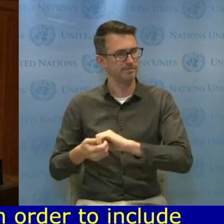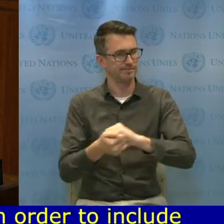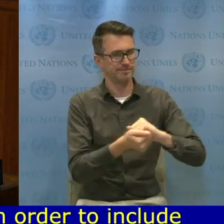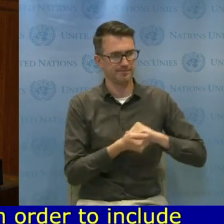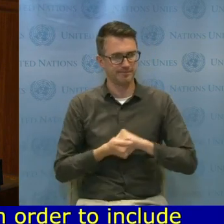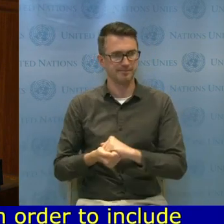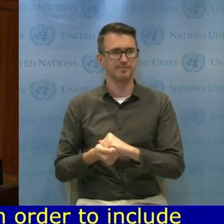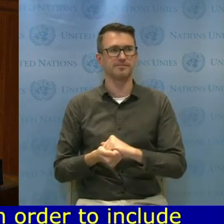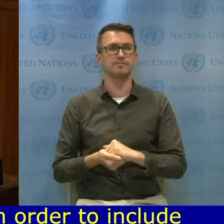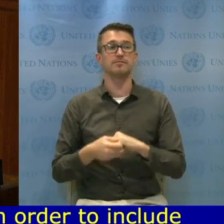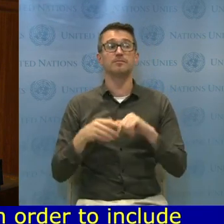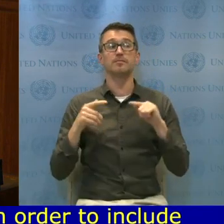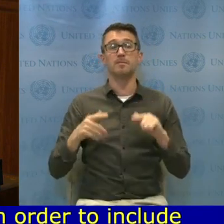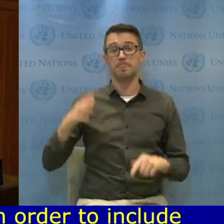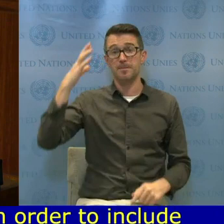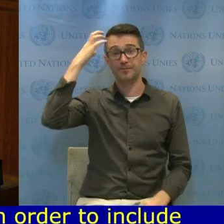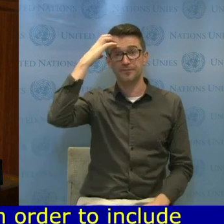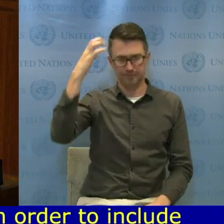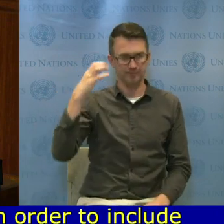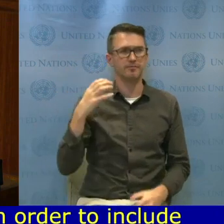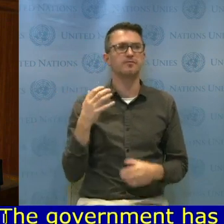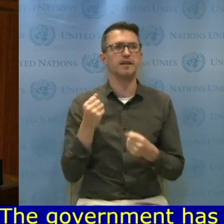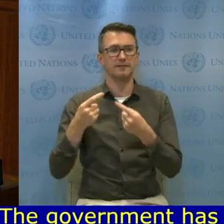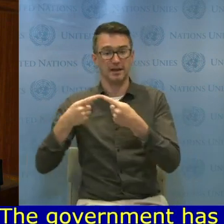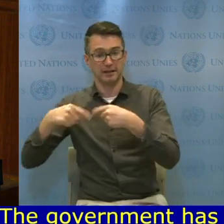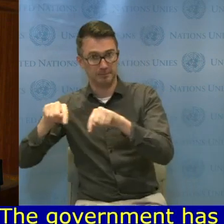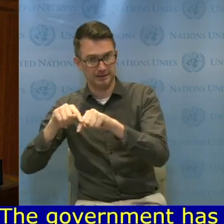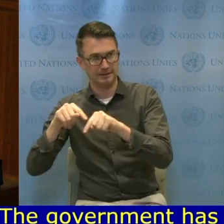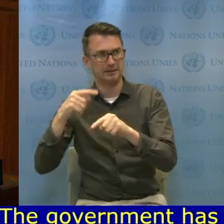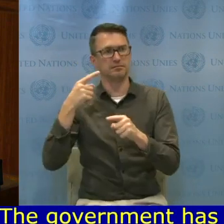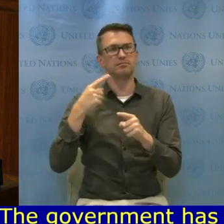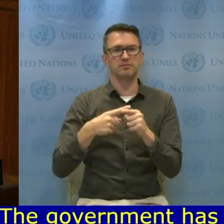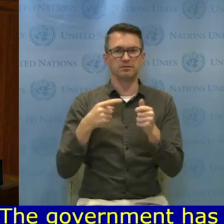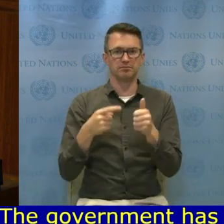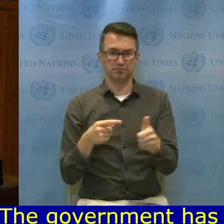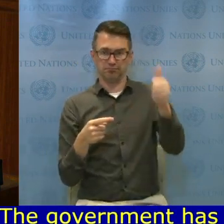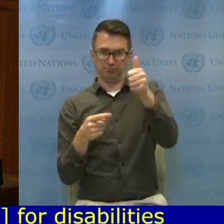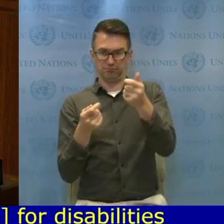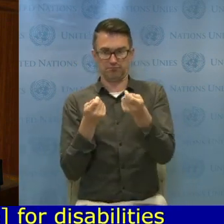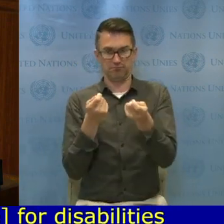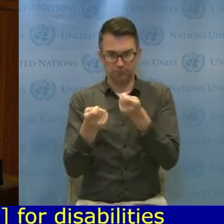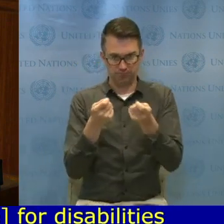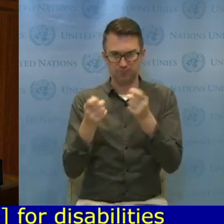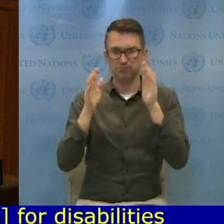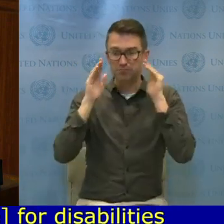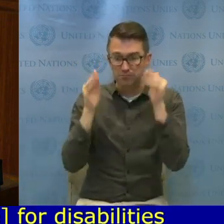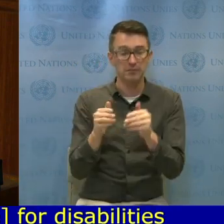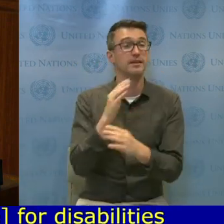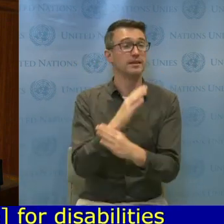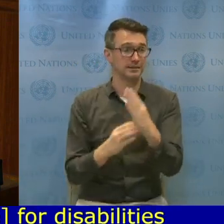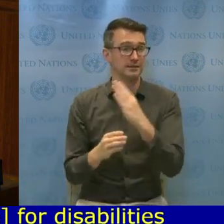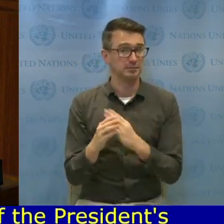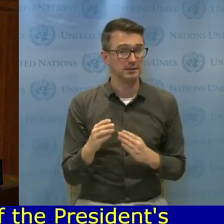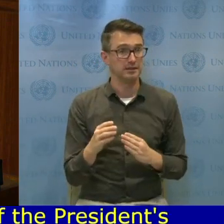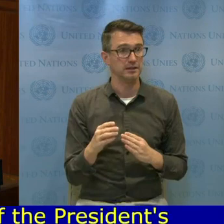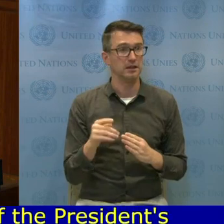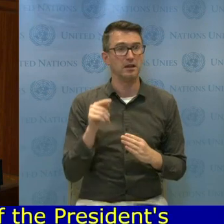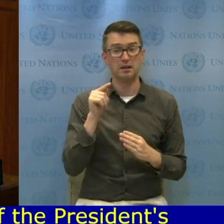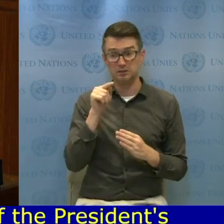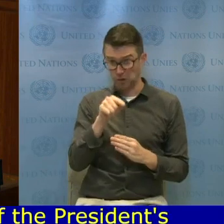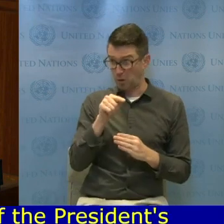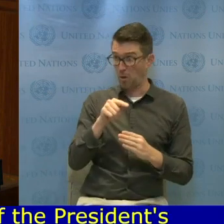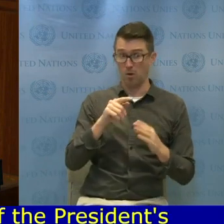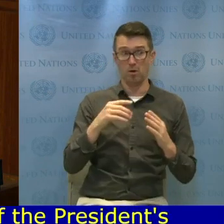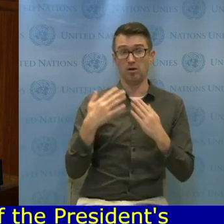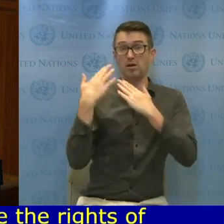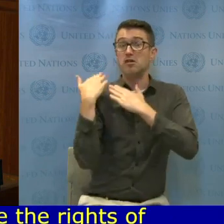of the President's Office of Afghanistan to ensure the rights of persons with disabilities are protected. On May 2019,